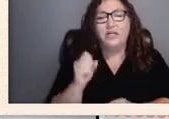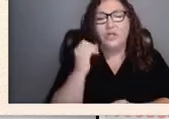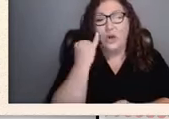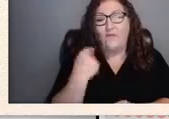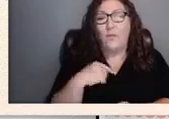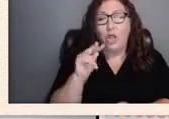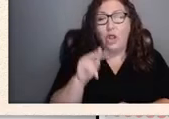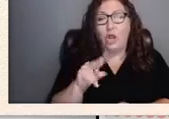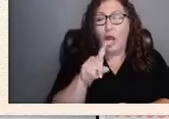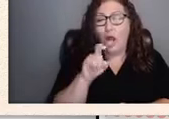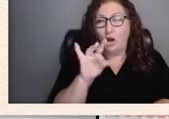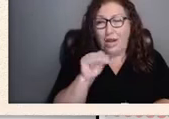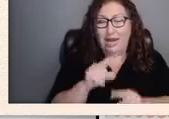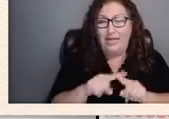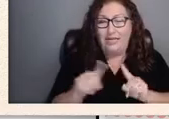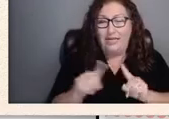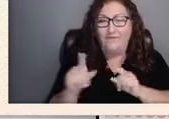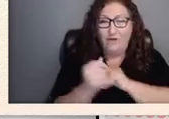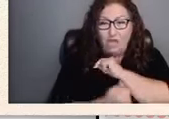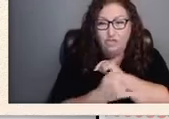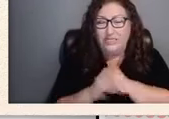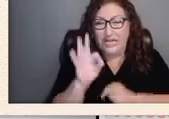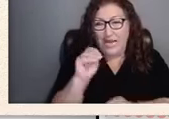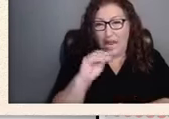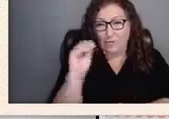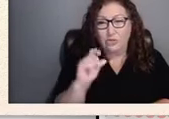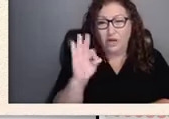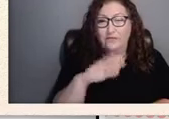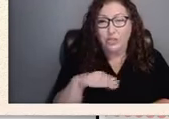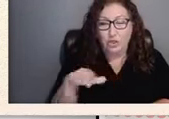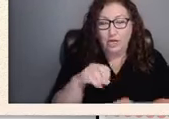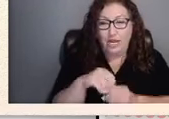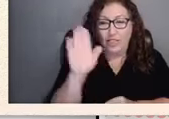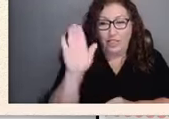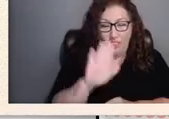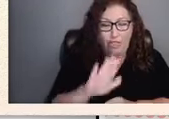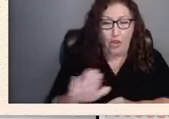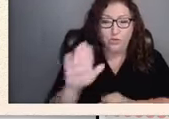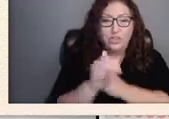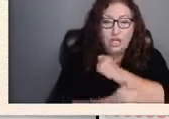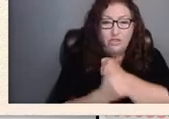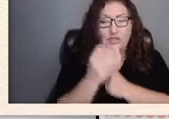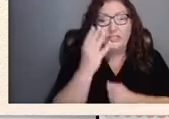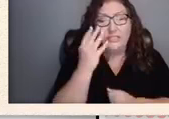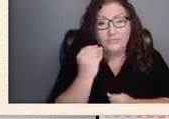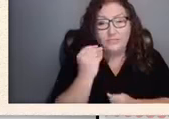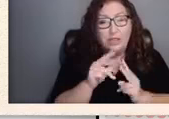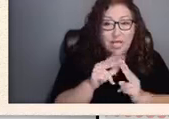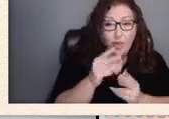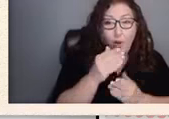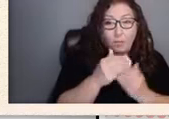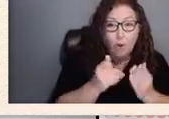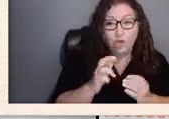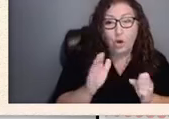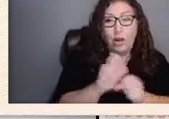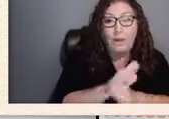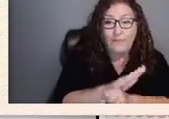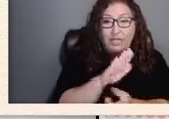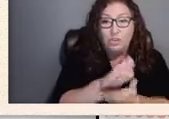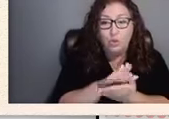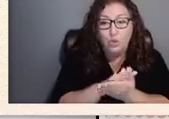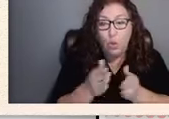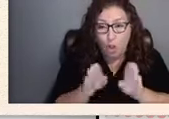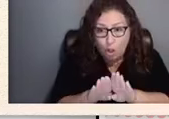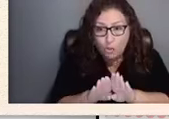different countries, at least 90% of children in those countries experienced either partial or complete school closure in